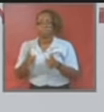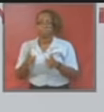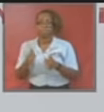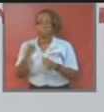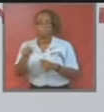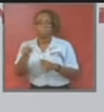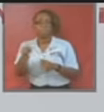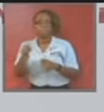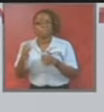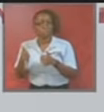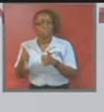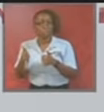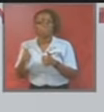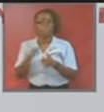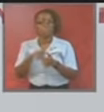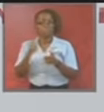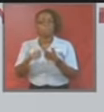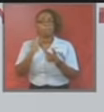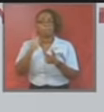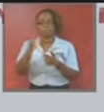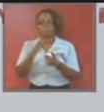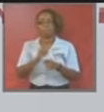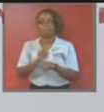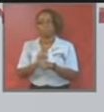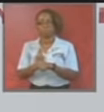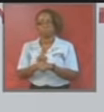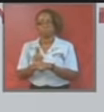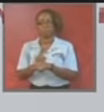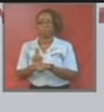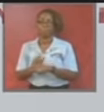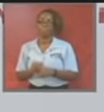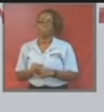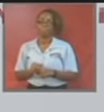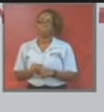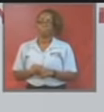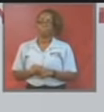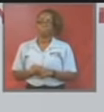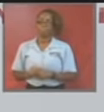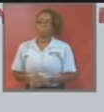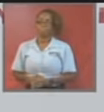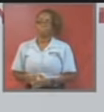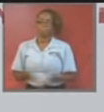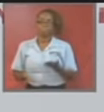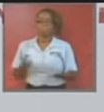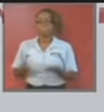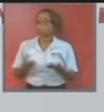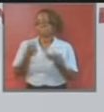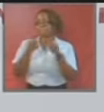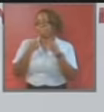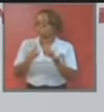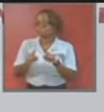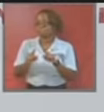all our institutions. So we hope we can probably give an update on that in the next couple of weeks in terms of a firm